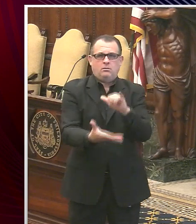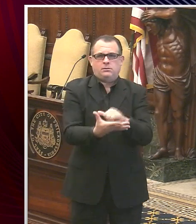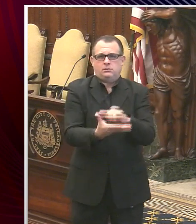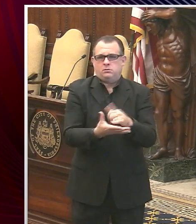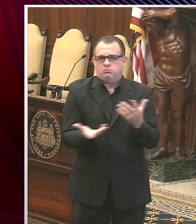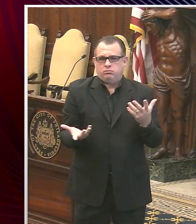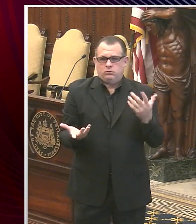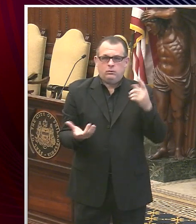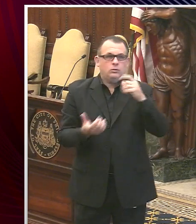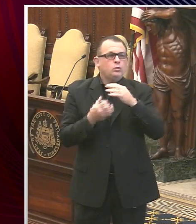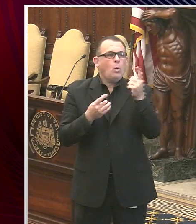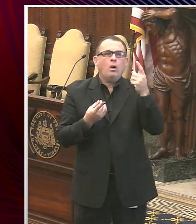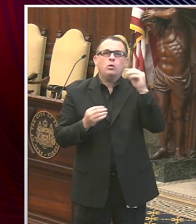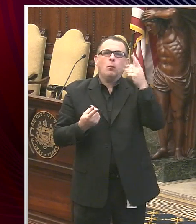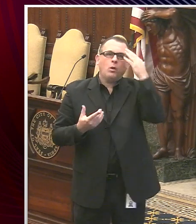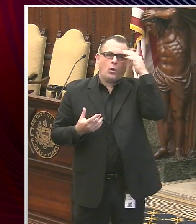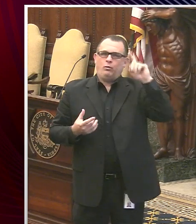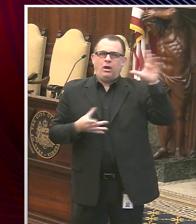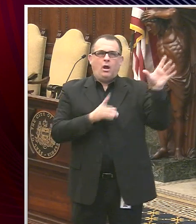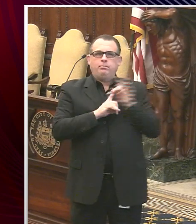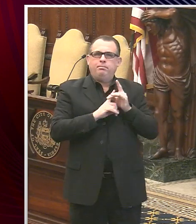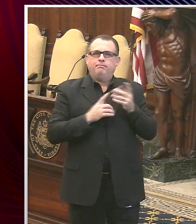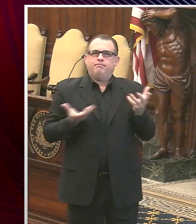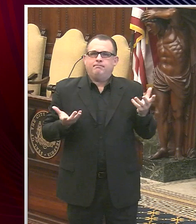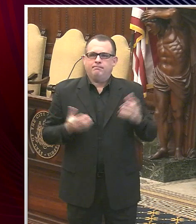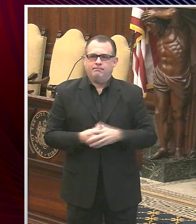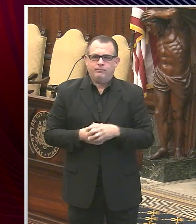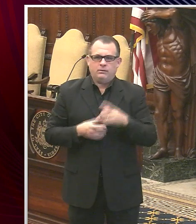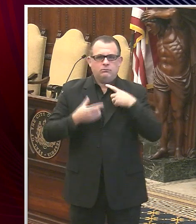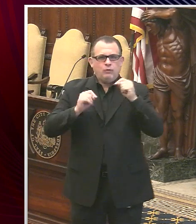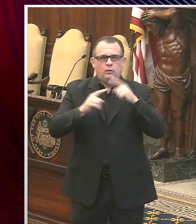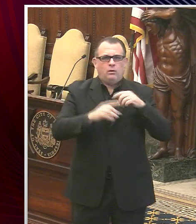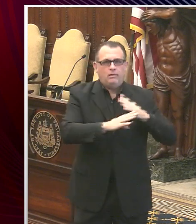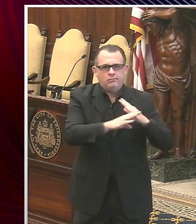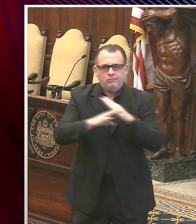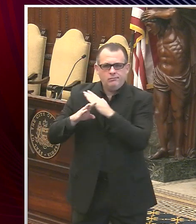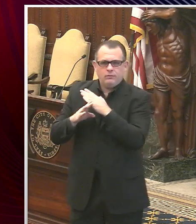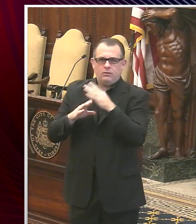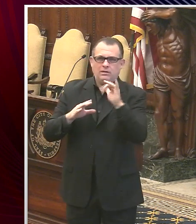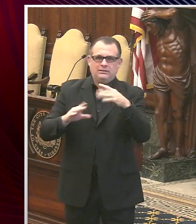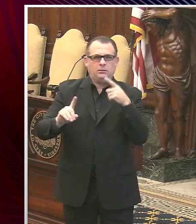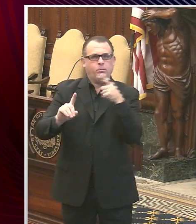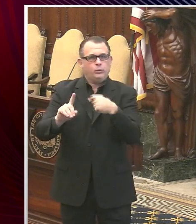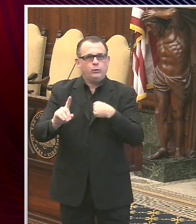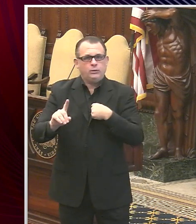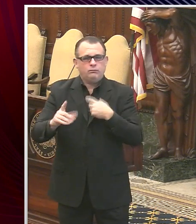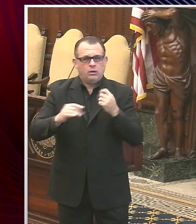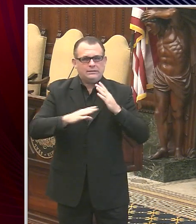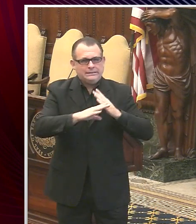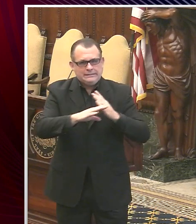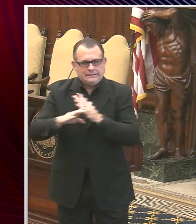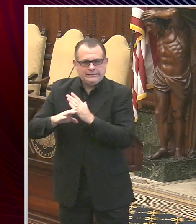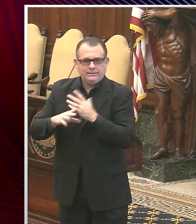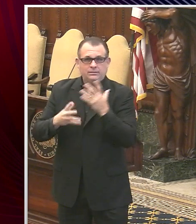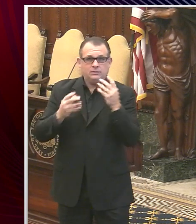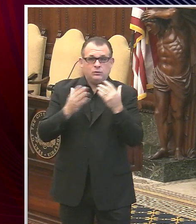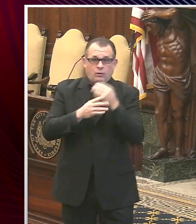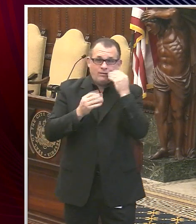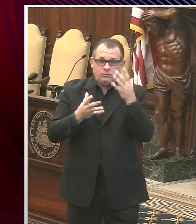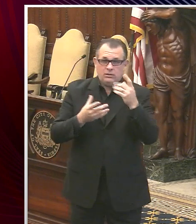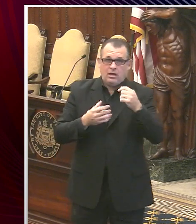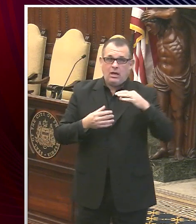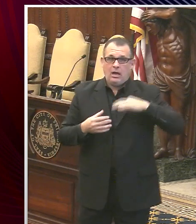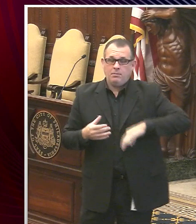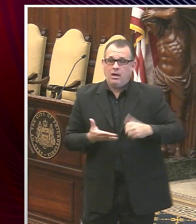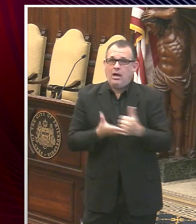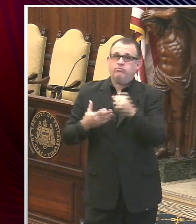anyway. Our contact tracing interviews are mainly designed to try to prevent that spread of infection to others. Now, we do learn information, though, that can be helpful because